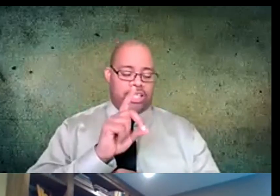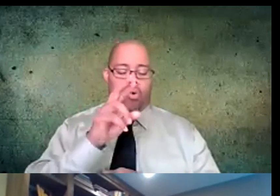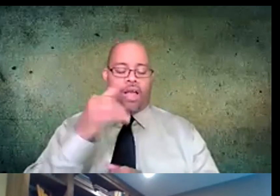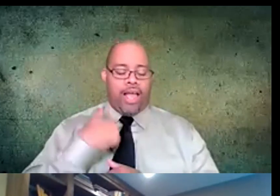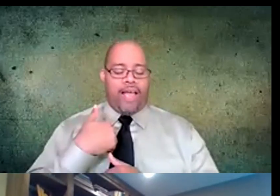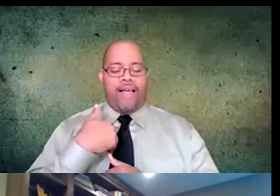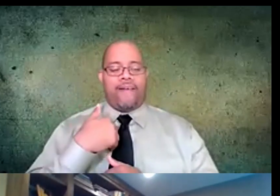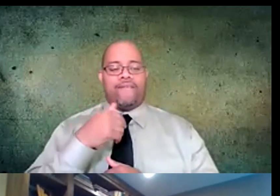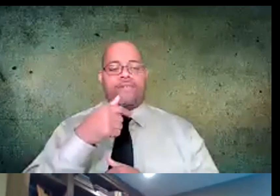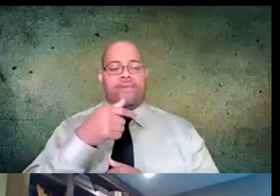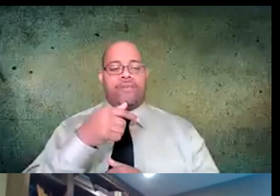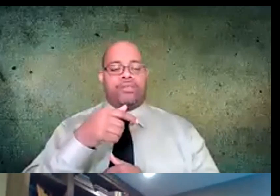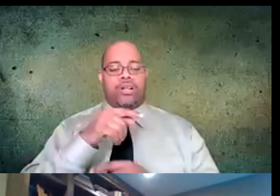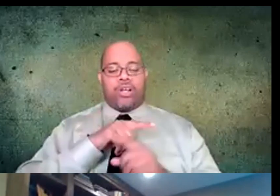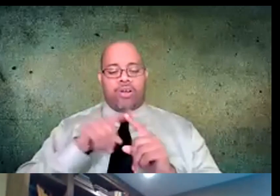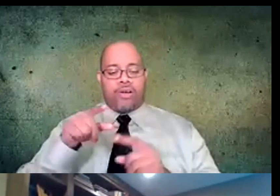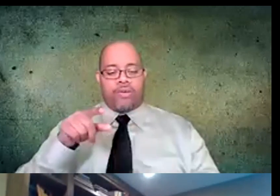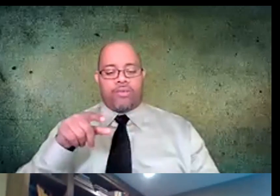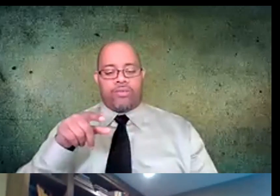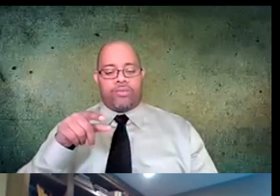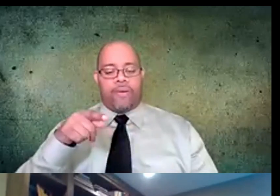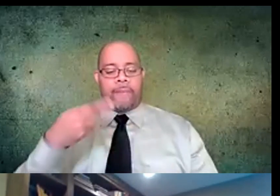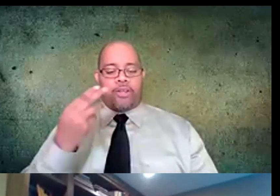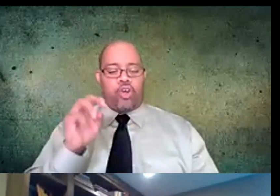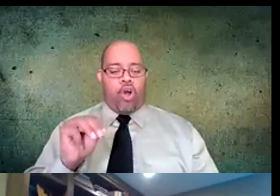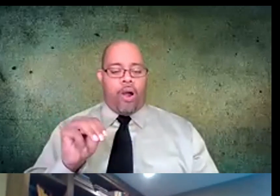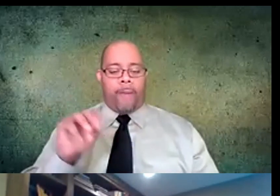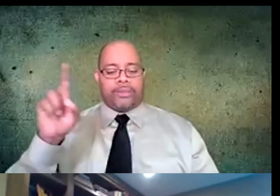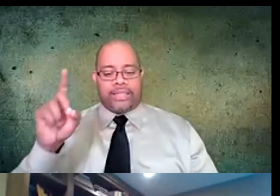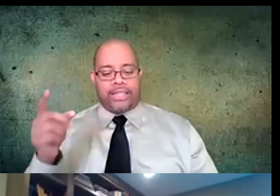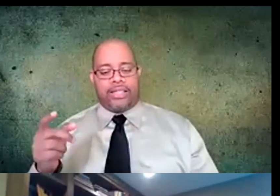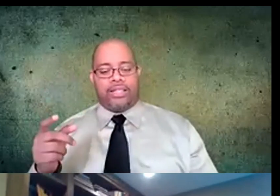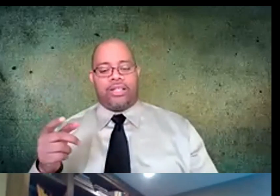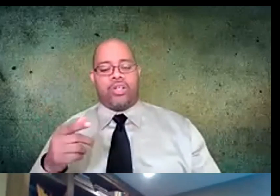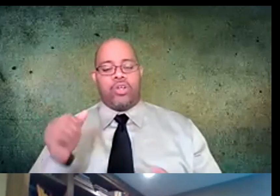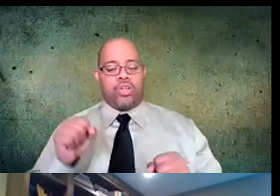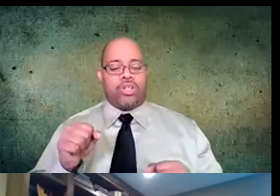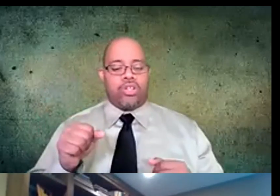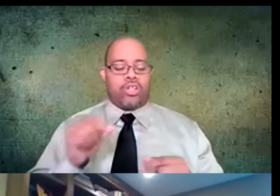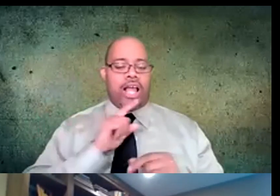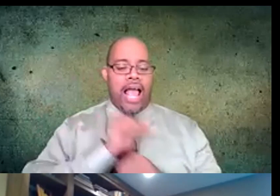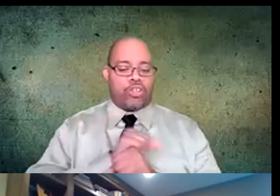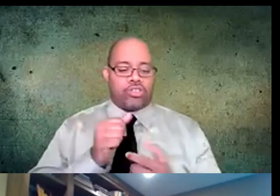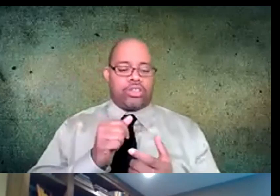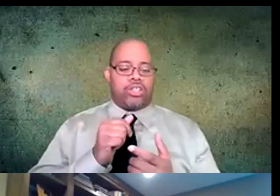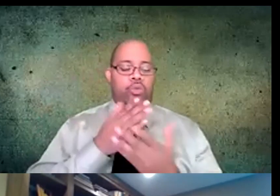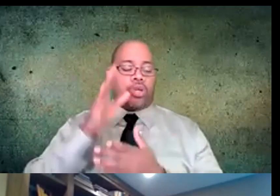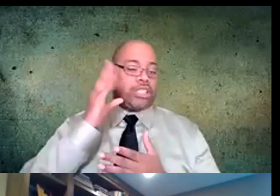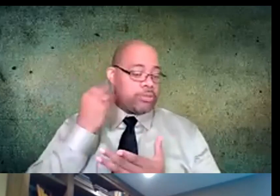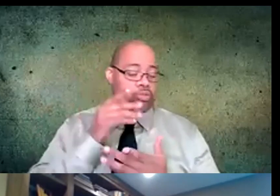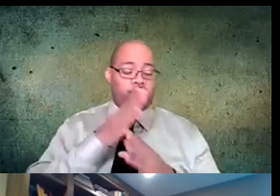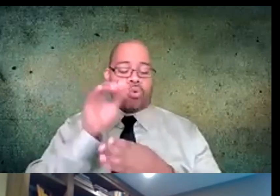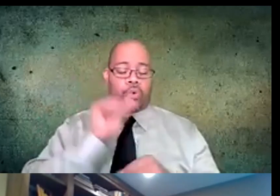a PharmD or sometimes, undergraduate degree, you could actually just, through your experience, through your